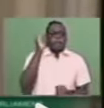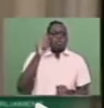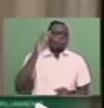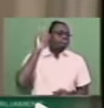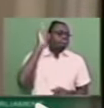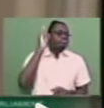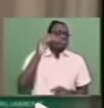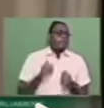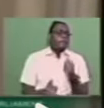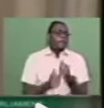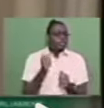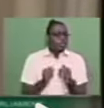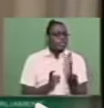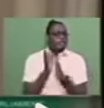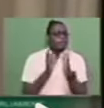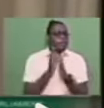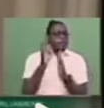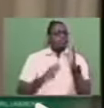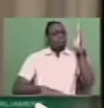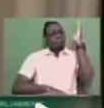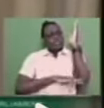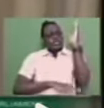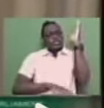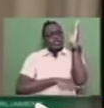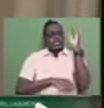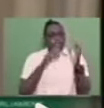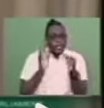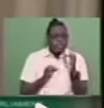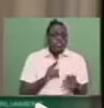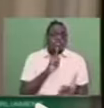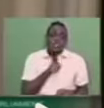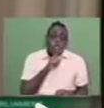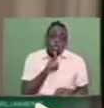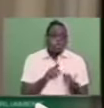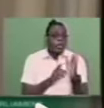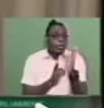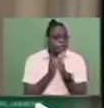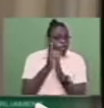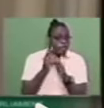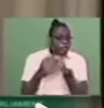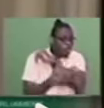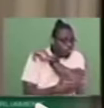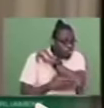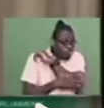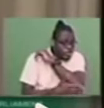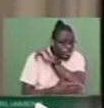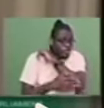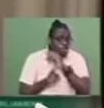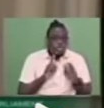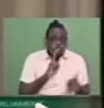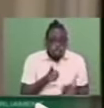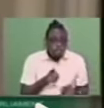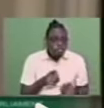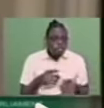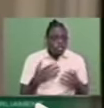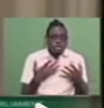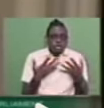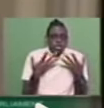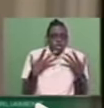if this is a developed country, we don't want to see an underdeveloped state.